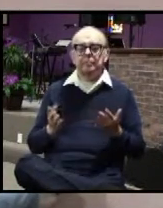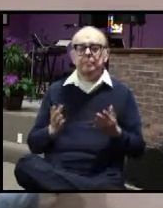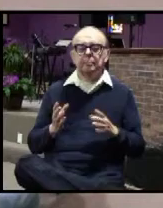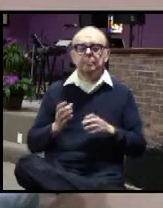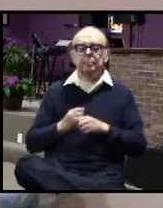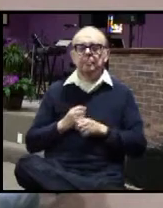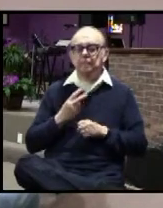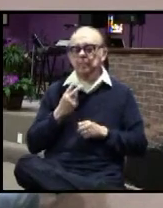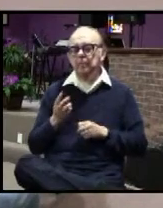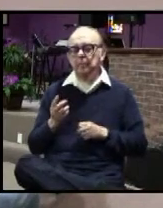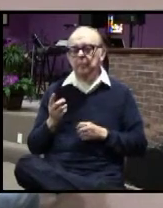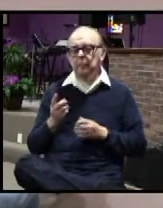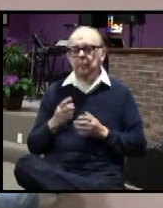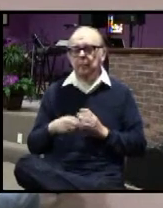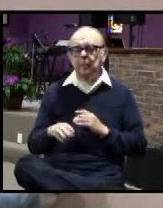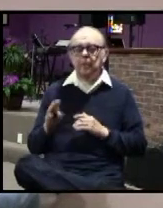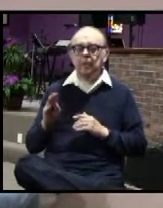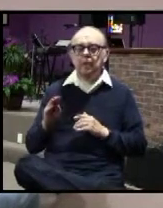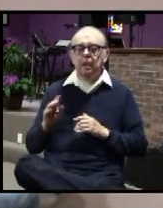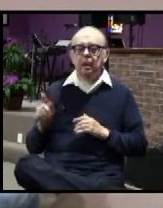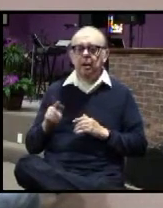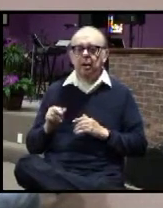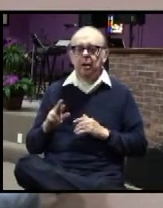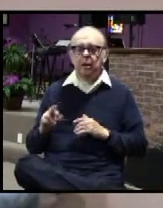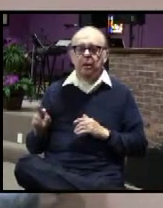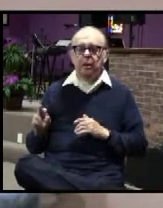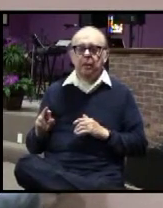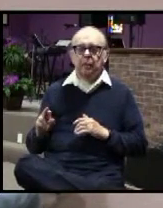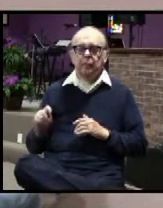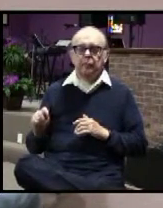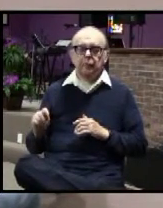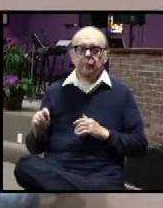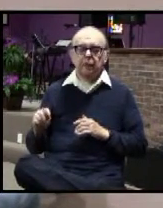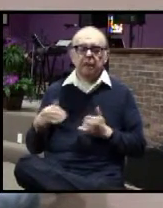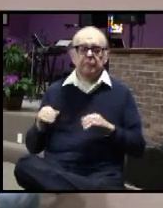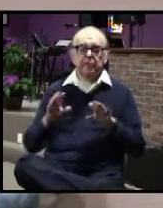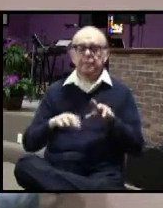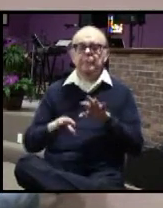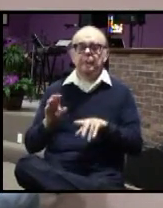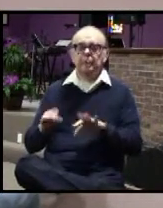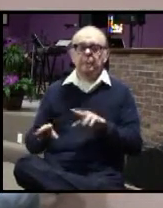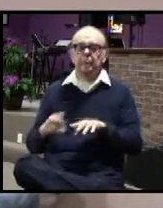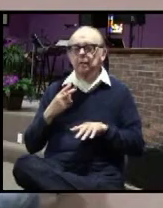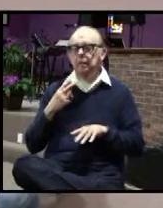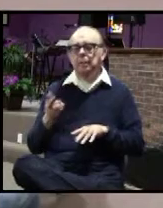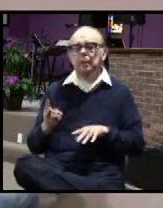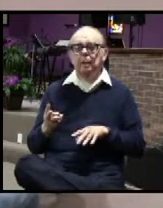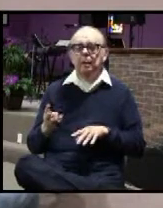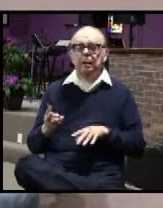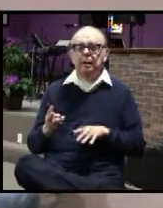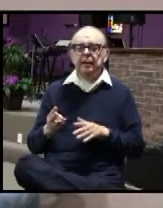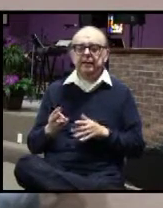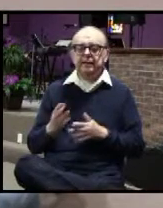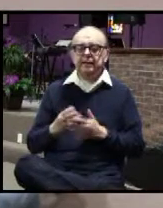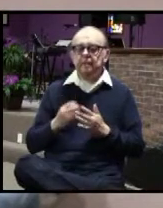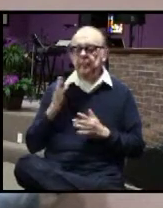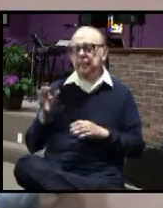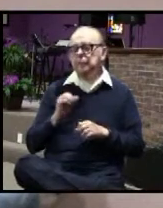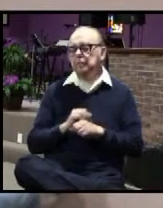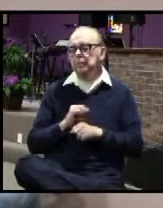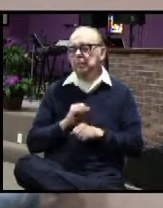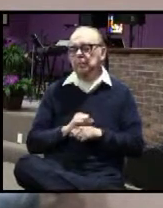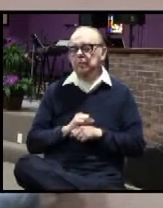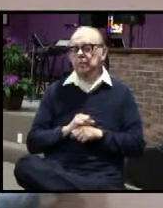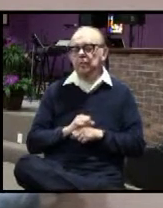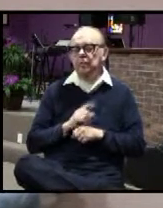see where Mozart played the piano. I got to see some of his works. And